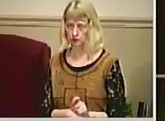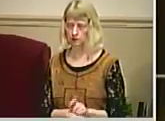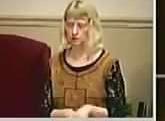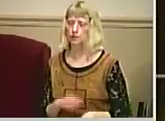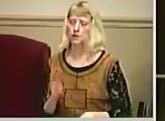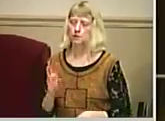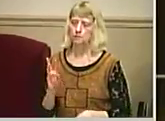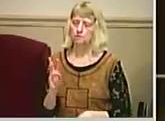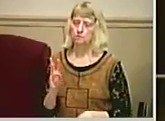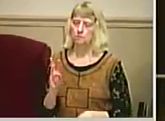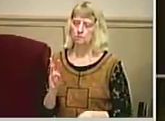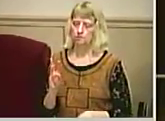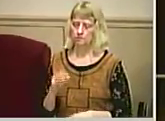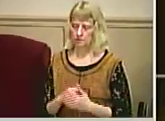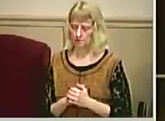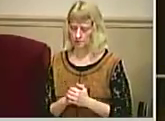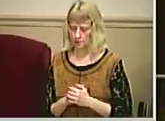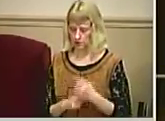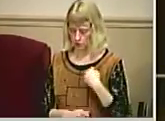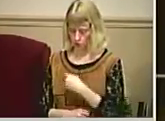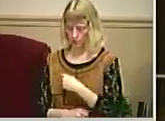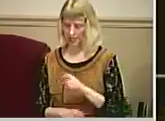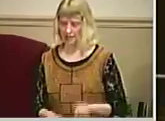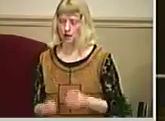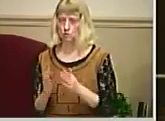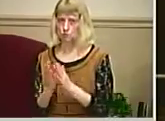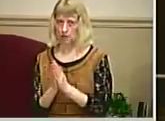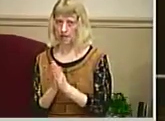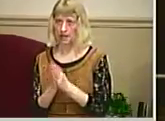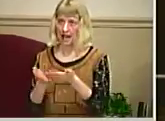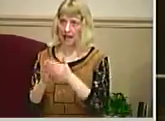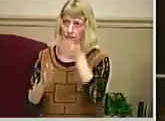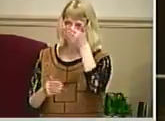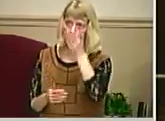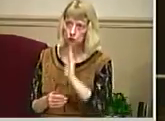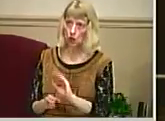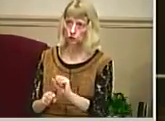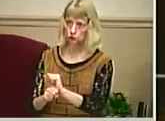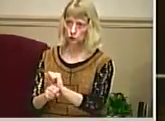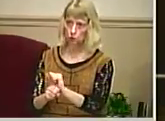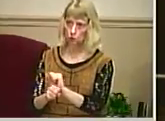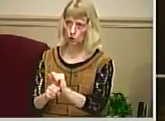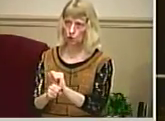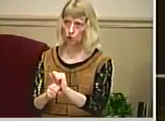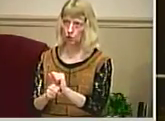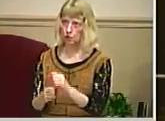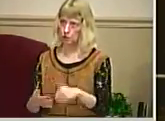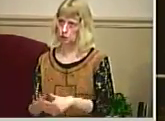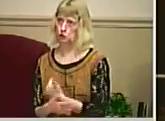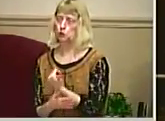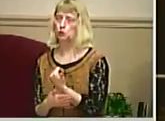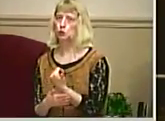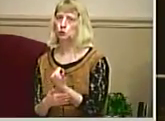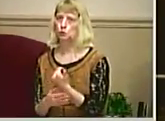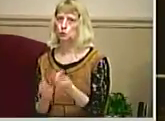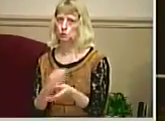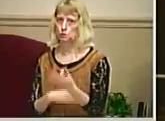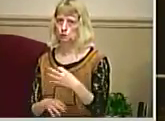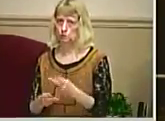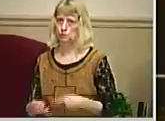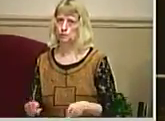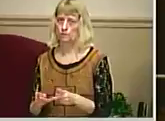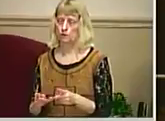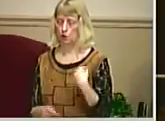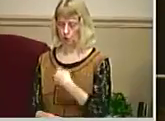sixth choice is this. We can pray and ask God to do a work in this new administration. We